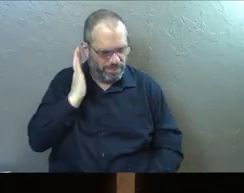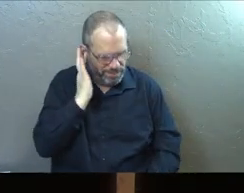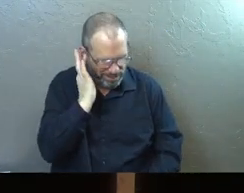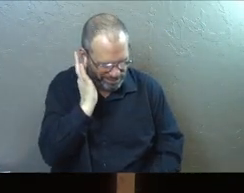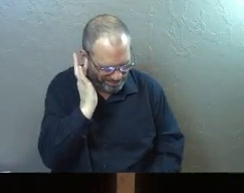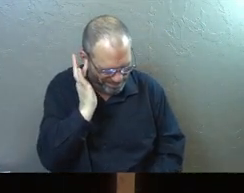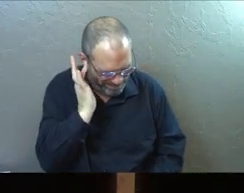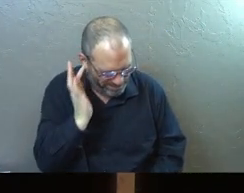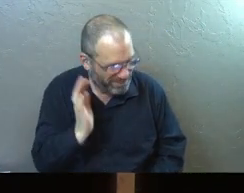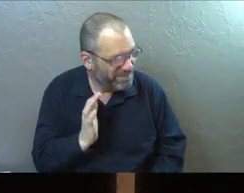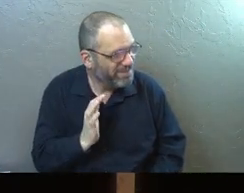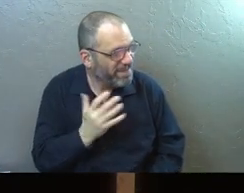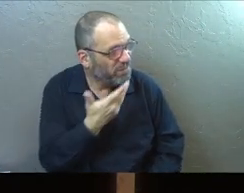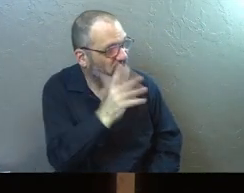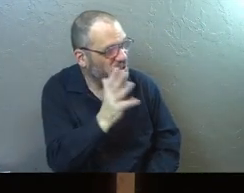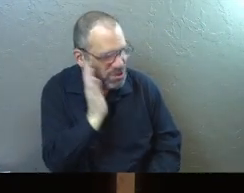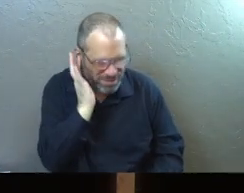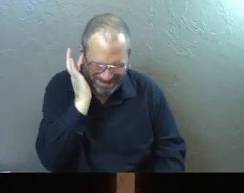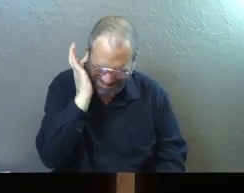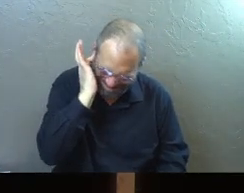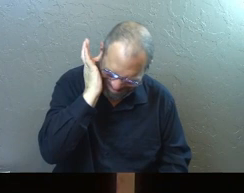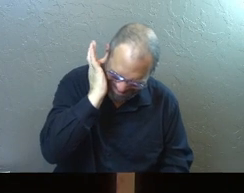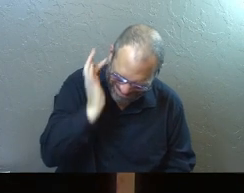You're welcome, sound guy.